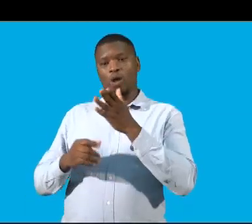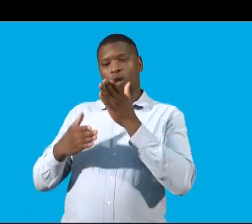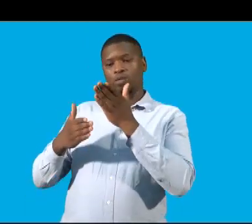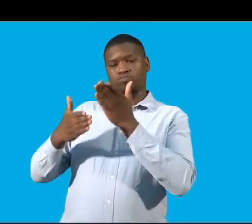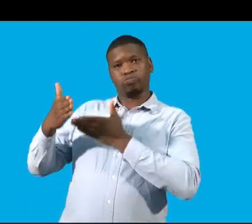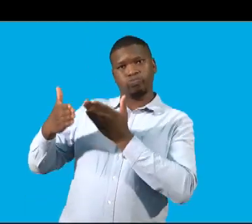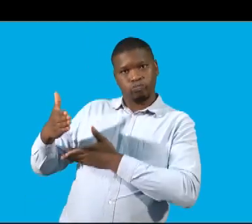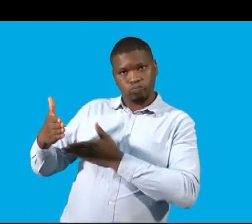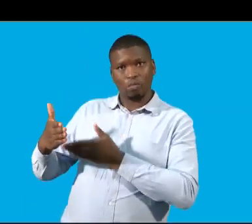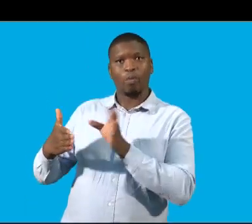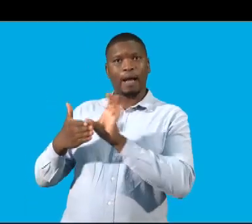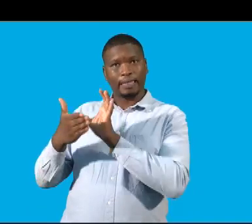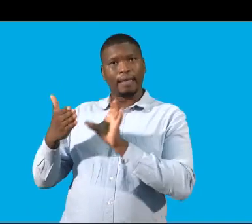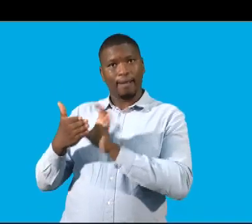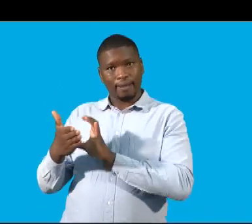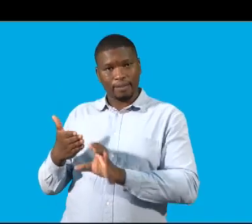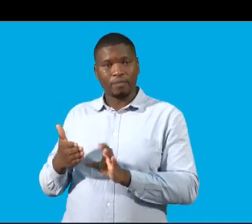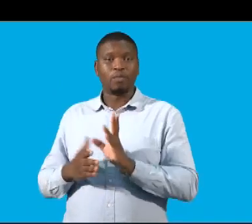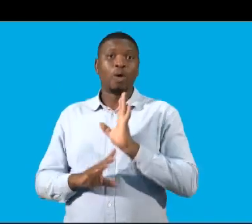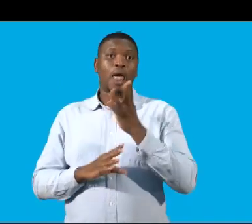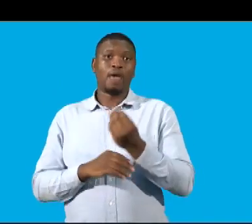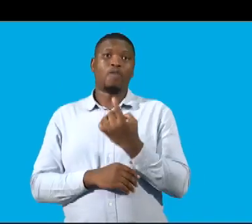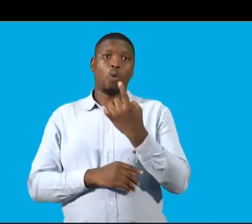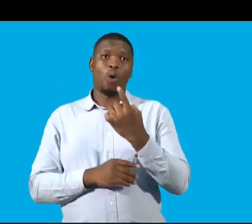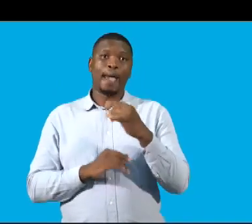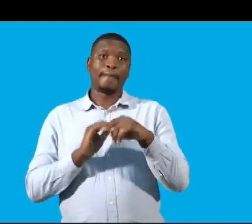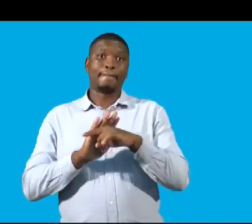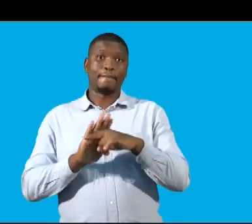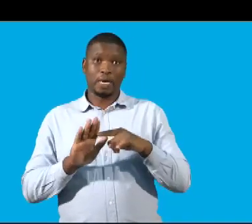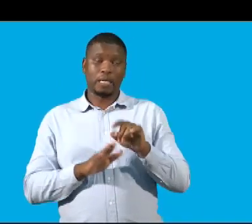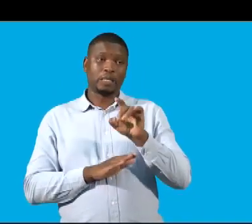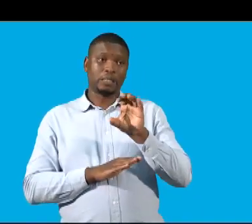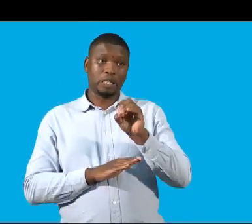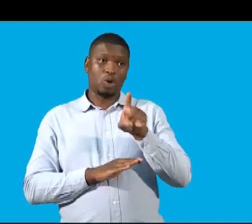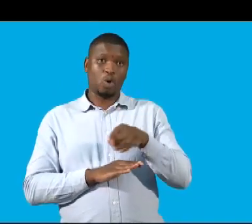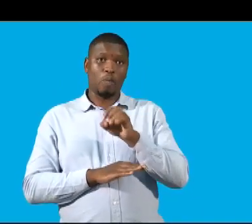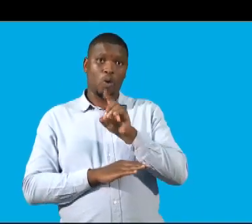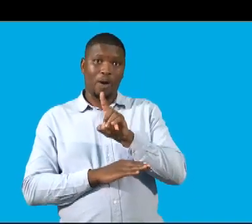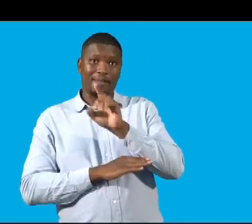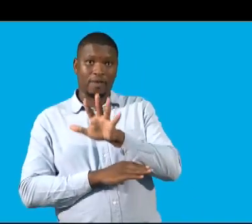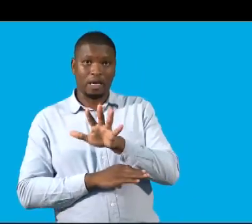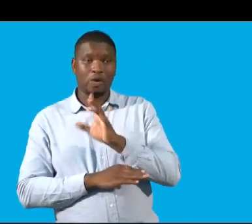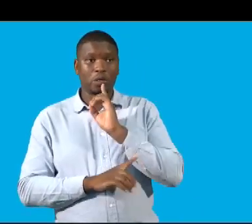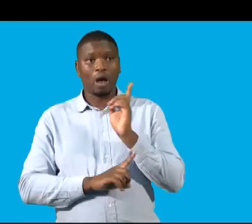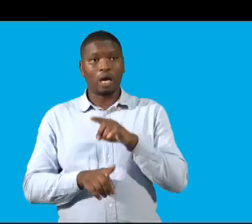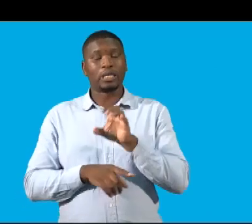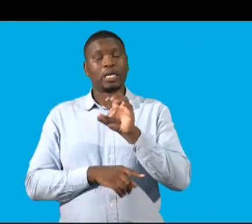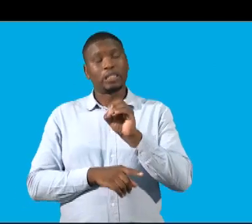be, so those p's are going to cancel each other out. We're going to have 1 minus 0.15, which is actually